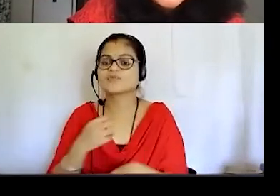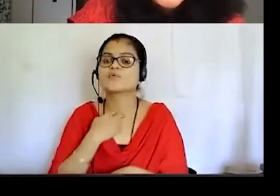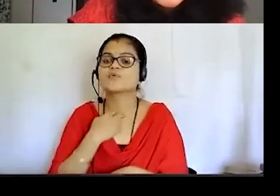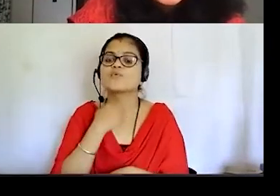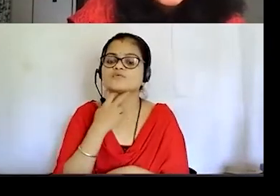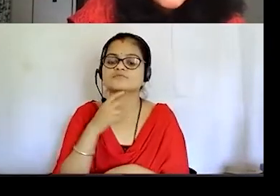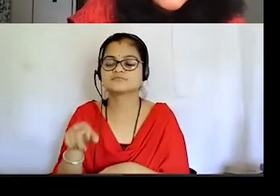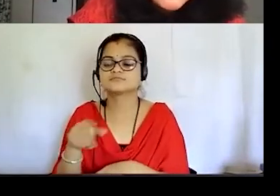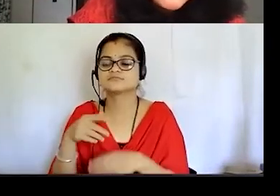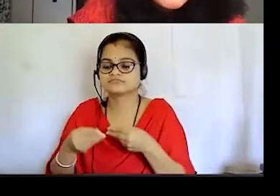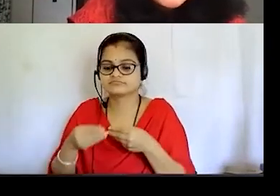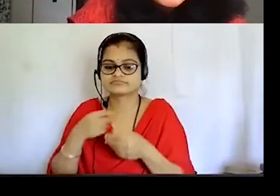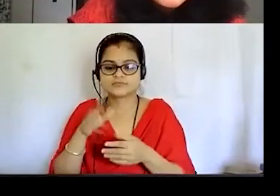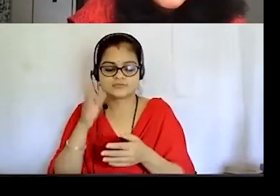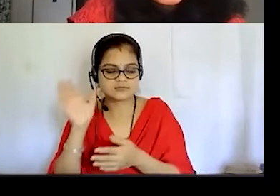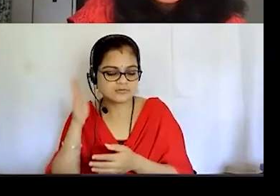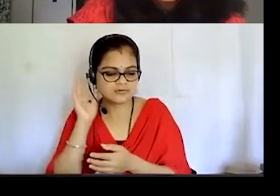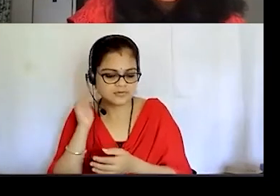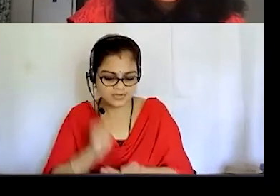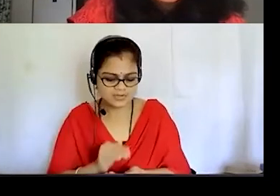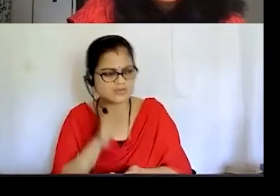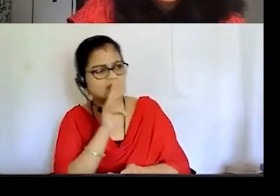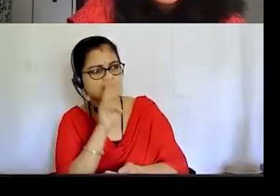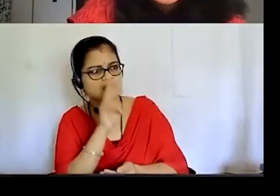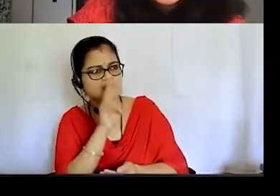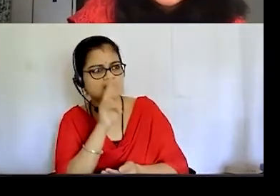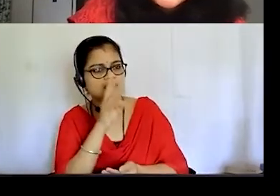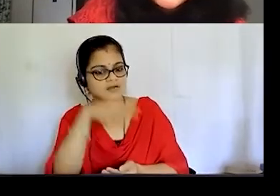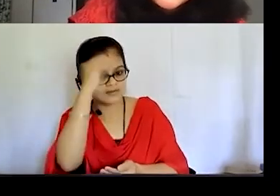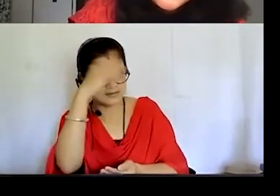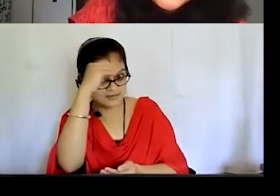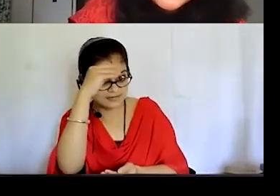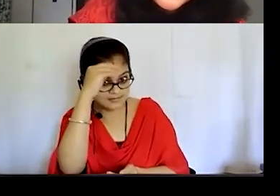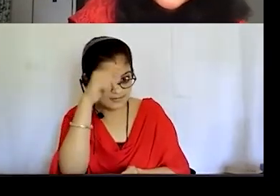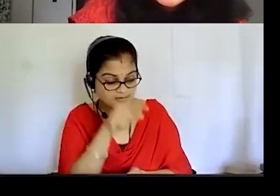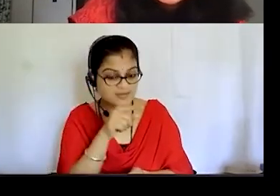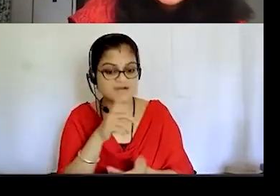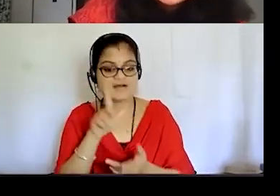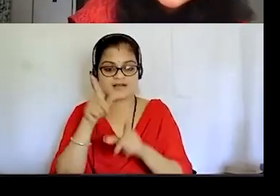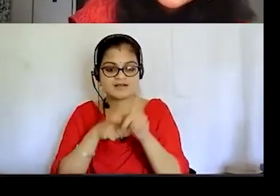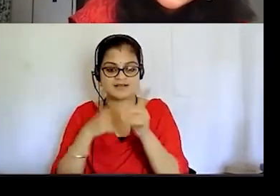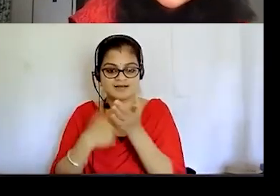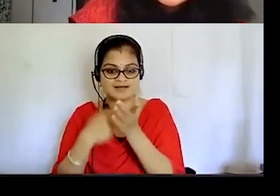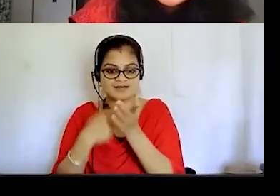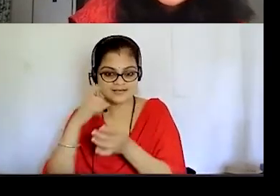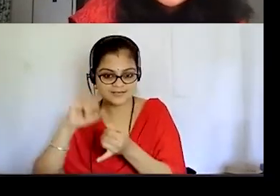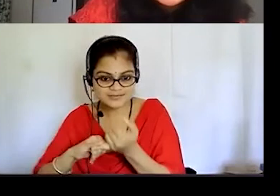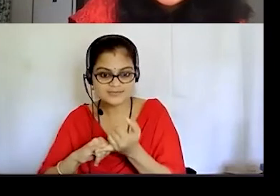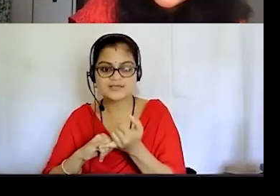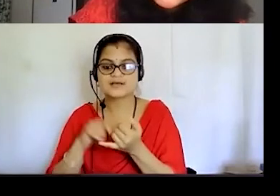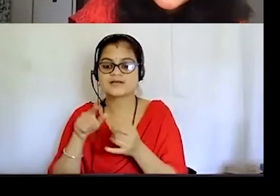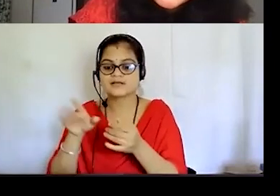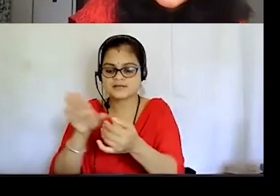tradition. The children hear the elders sing songs and assimilate the lyrics. They observe the elders